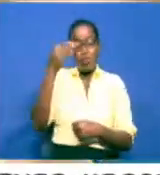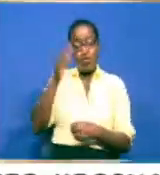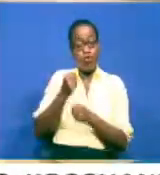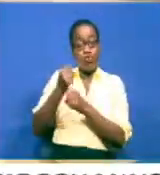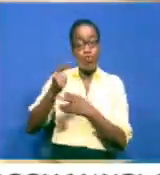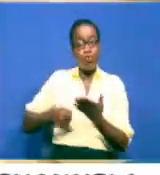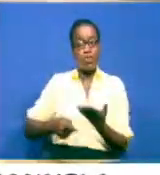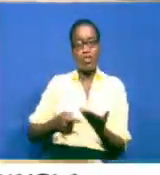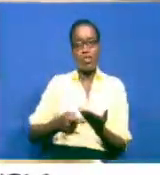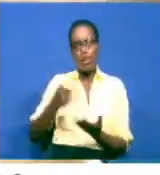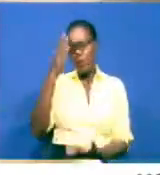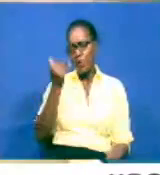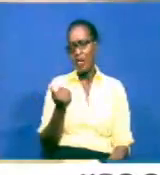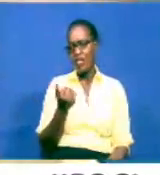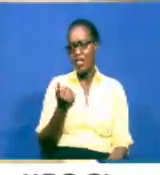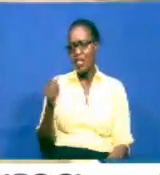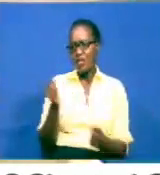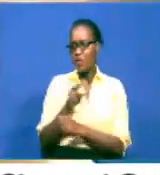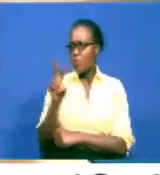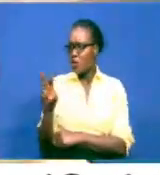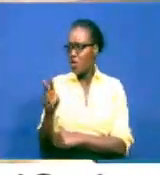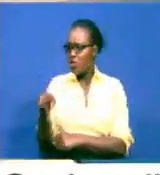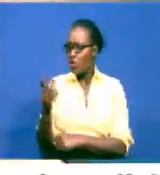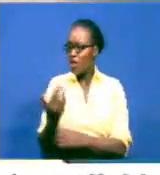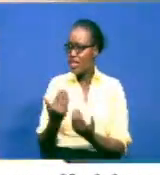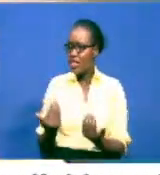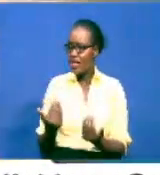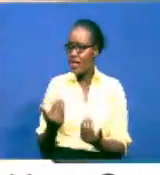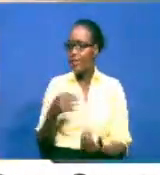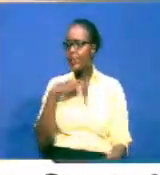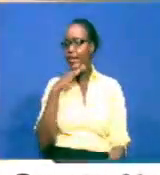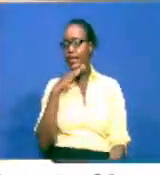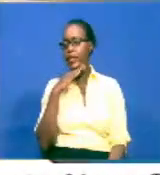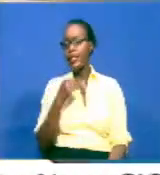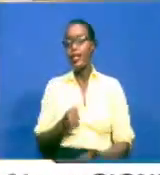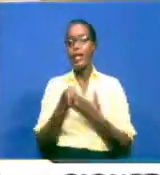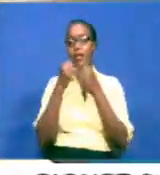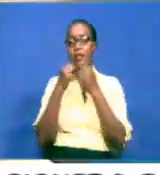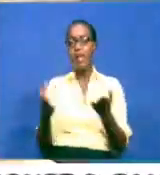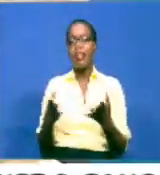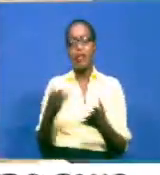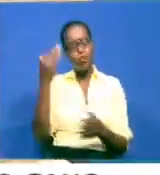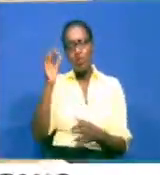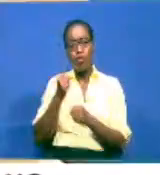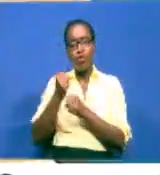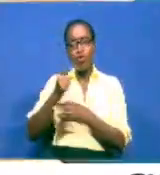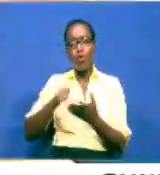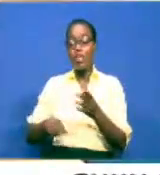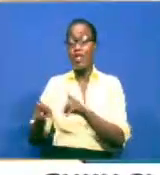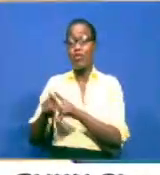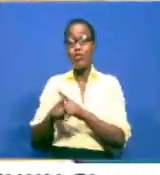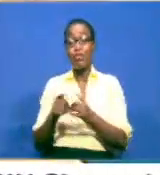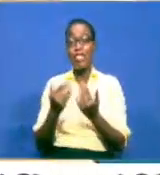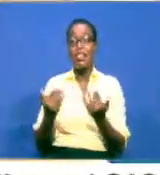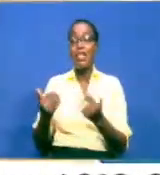just see a child dying and as a parent you are helpless, you don't know what to do about the parent. And apart from even children, there are